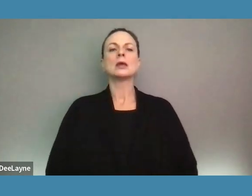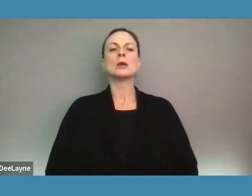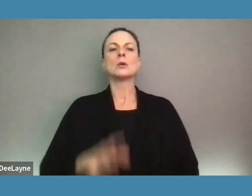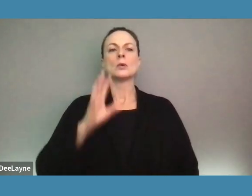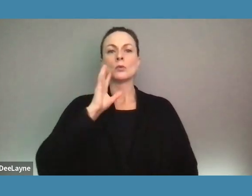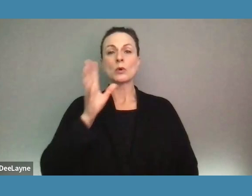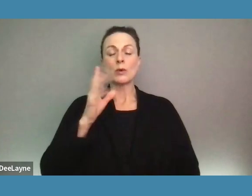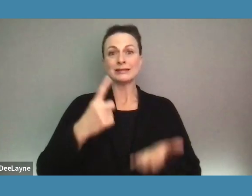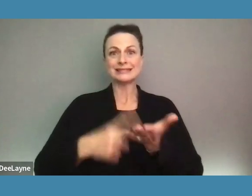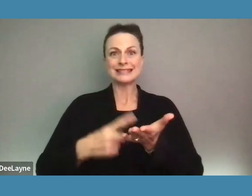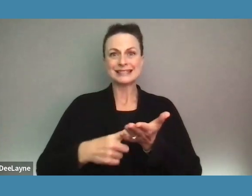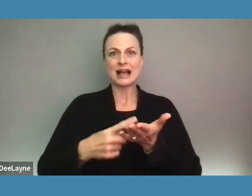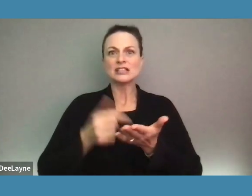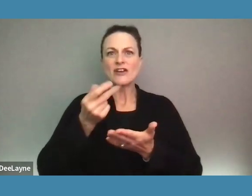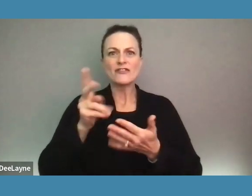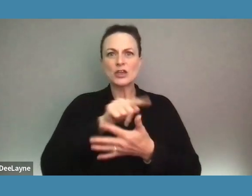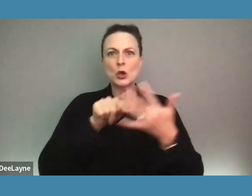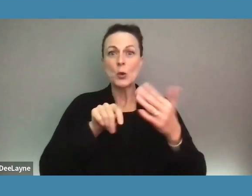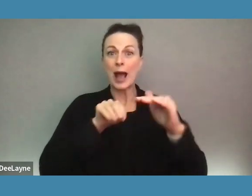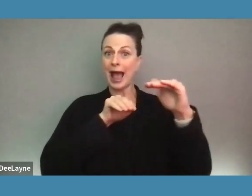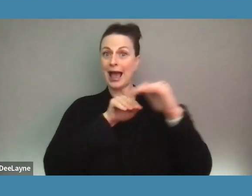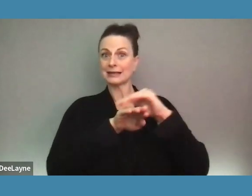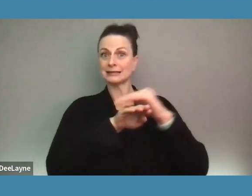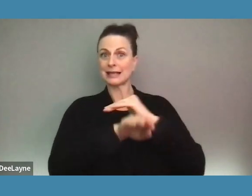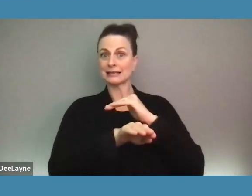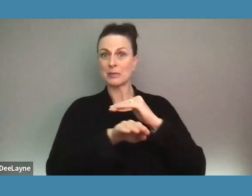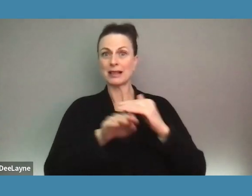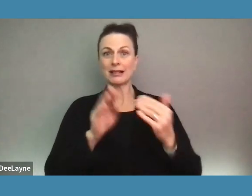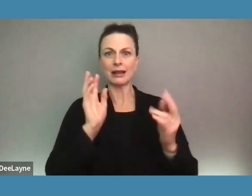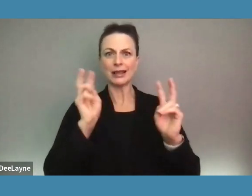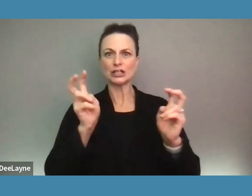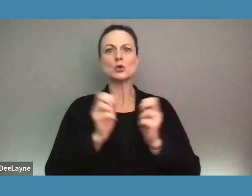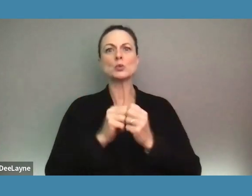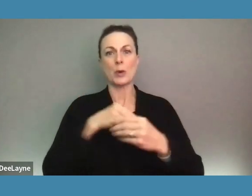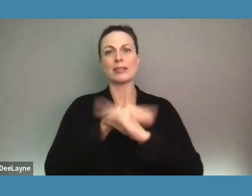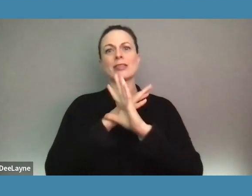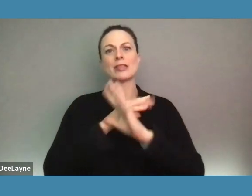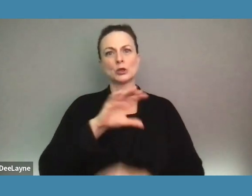to discuss a few accessibility things with Zoom.